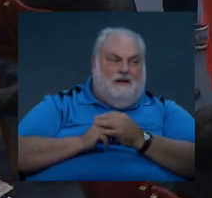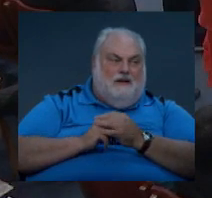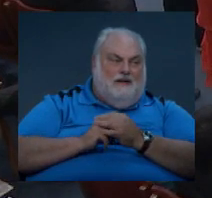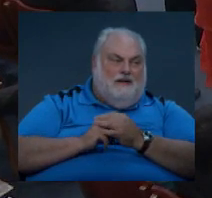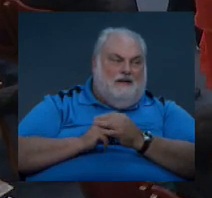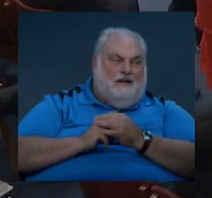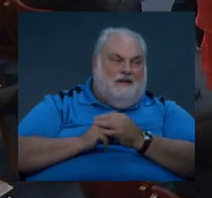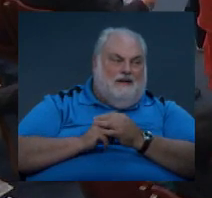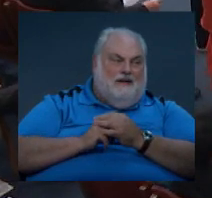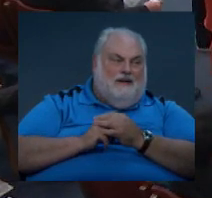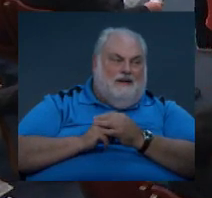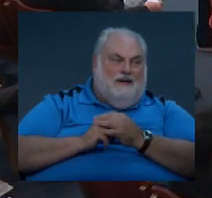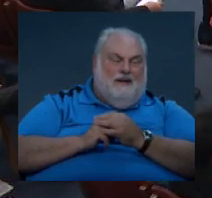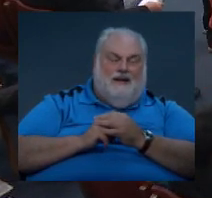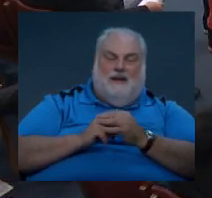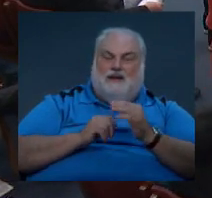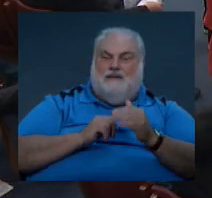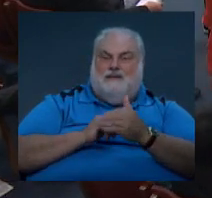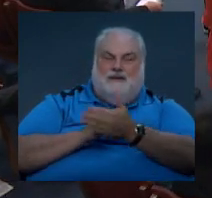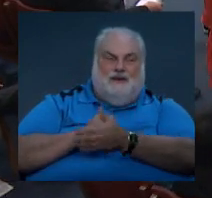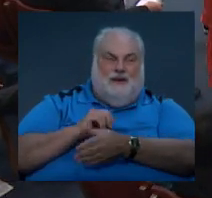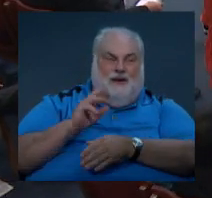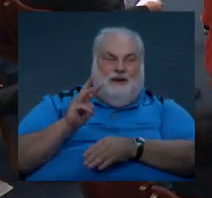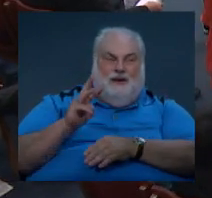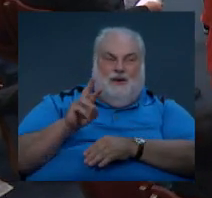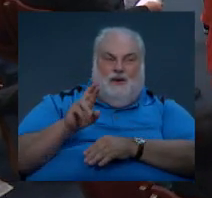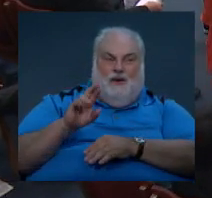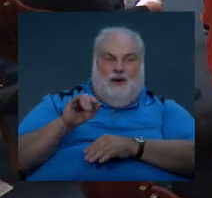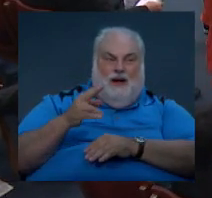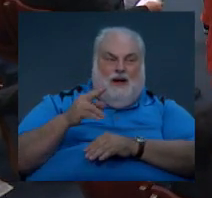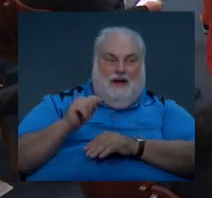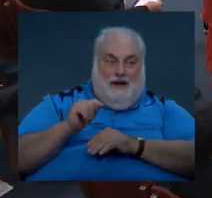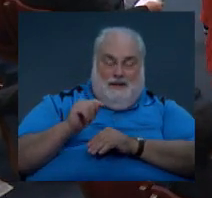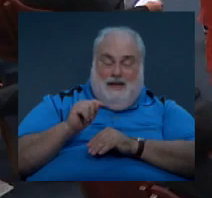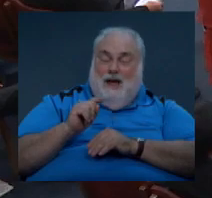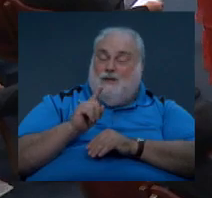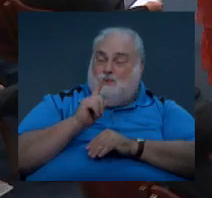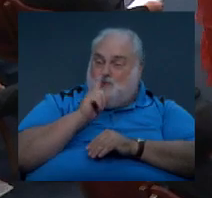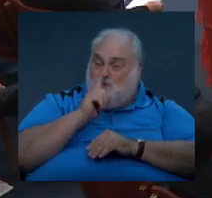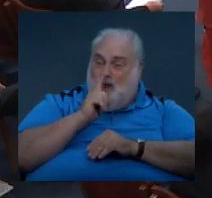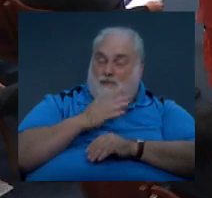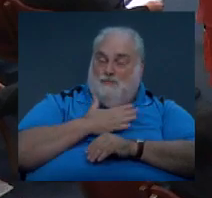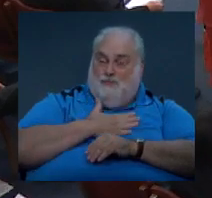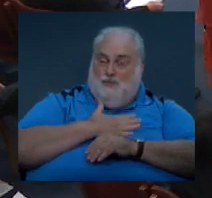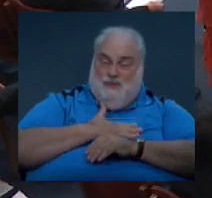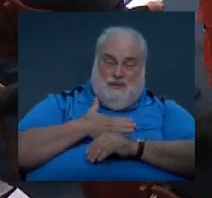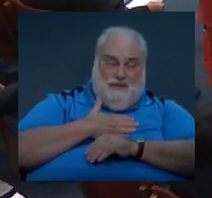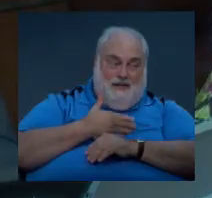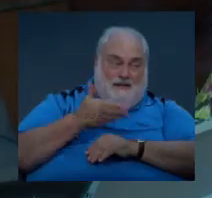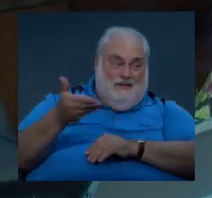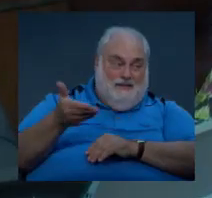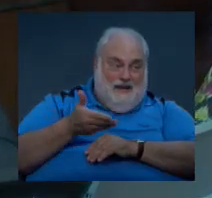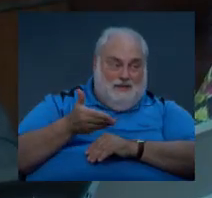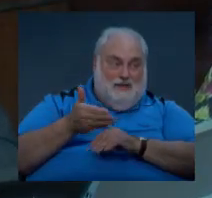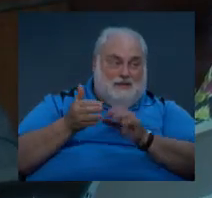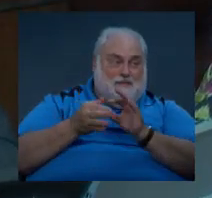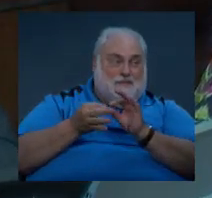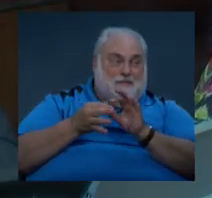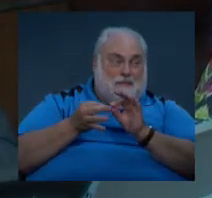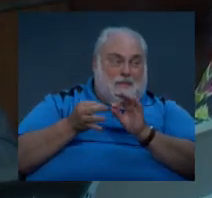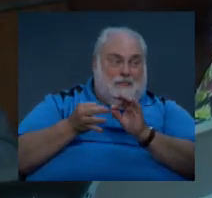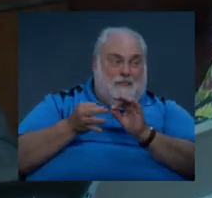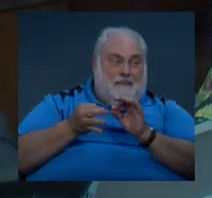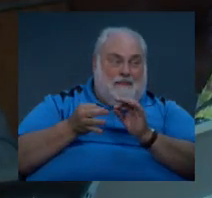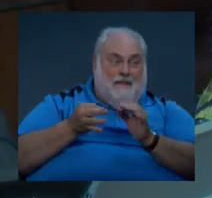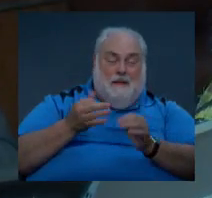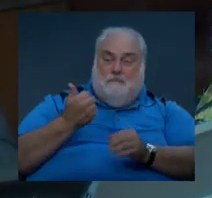Oh, thank you, Kevin, and Ms. Merritt. I really appreciate the invitation to speak. I am